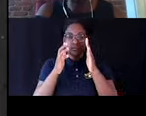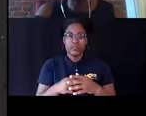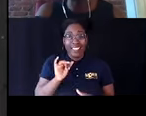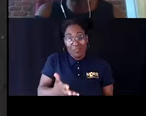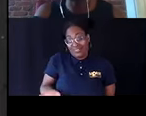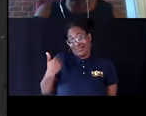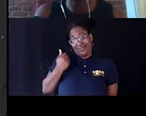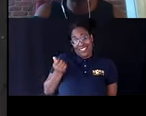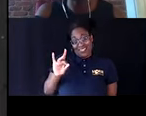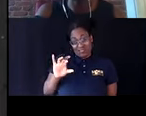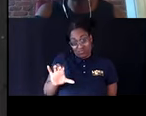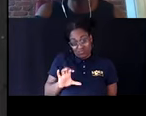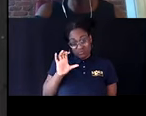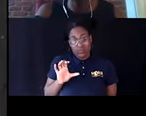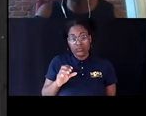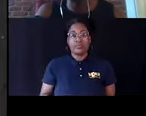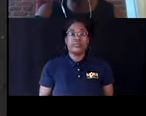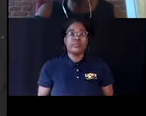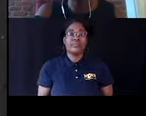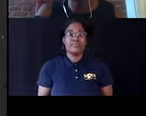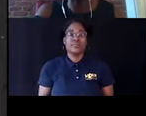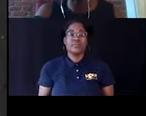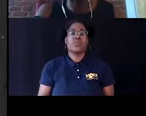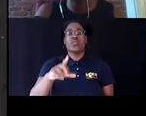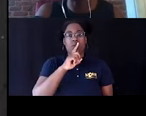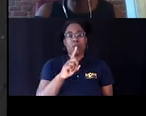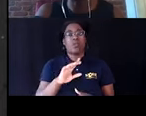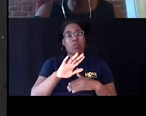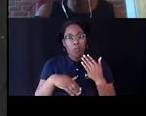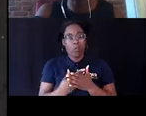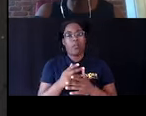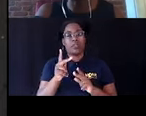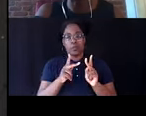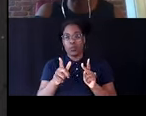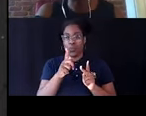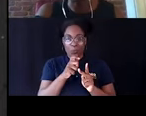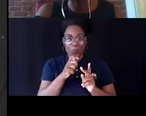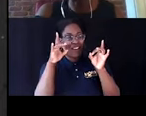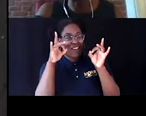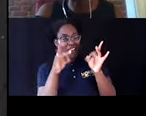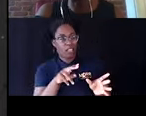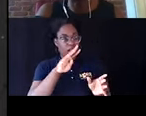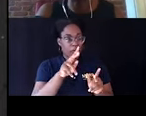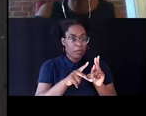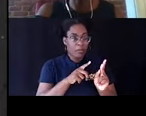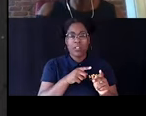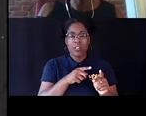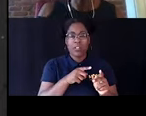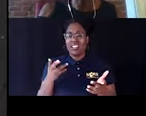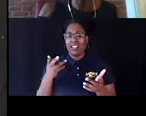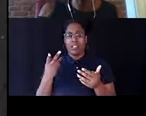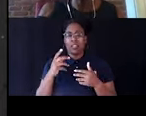of power. It's a function of power. All of these people were surrounded by communities who deeply loved them and who missed them when they were